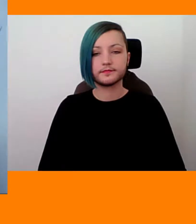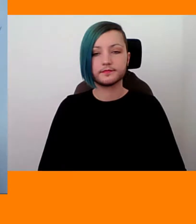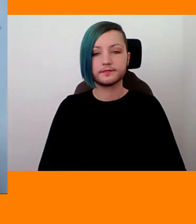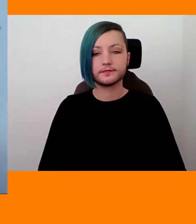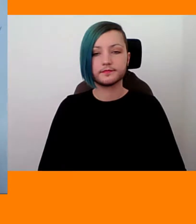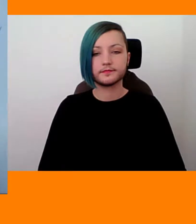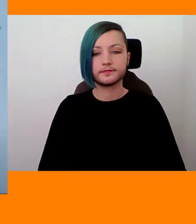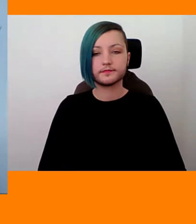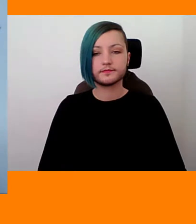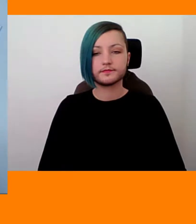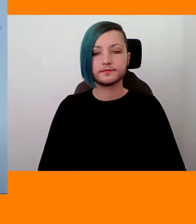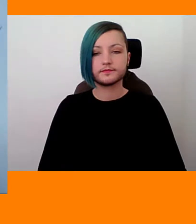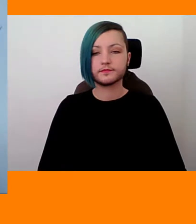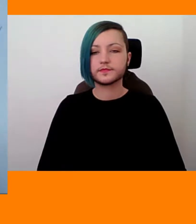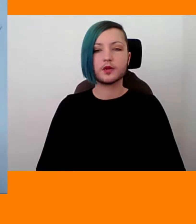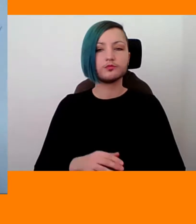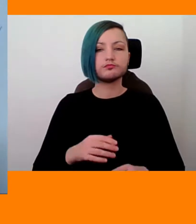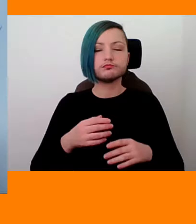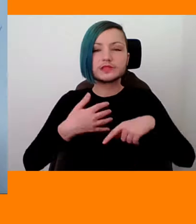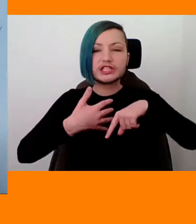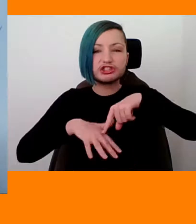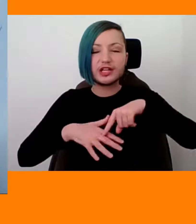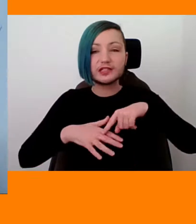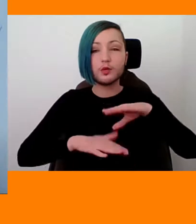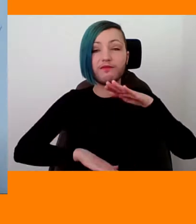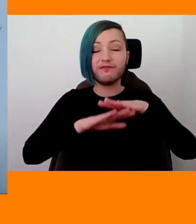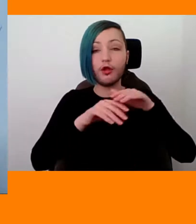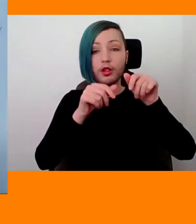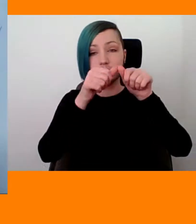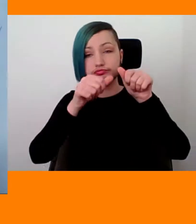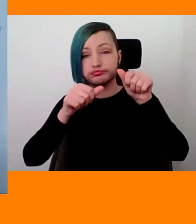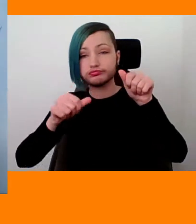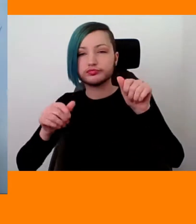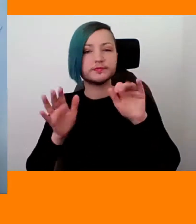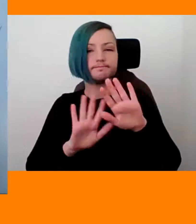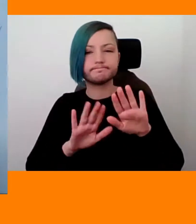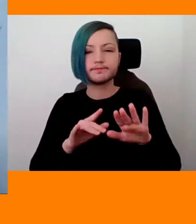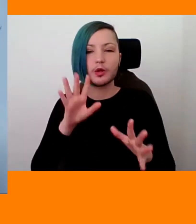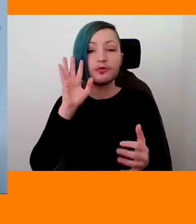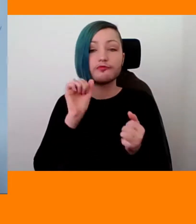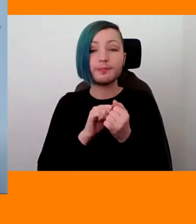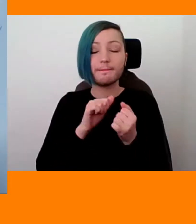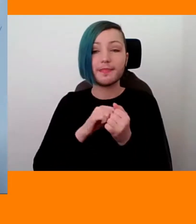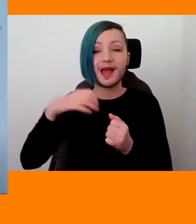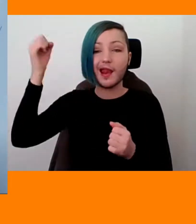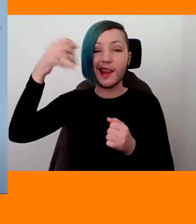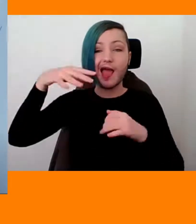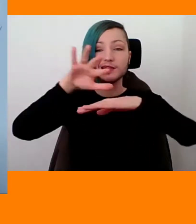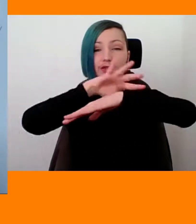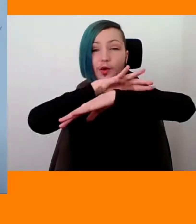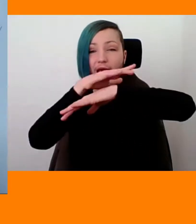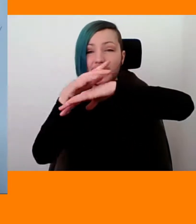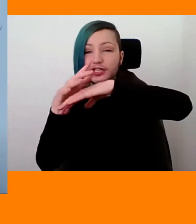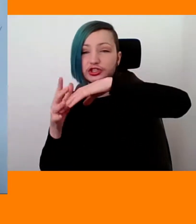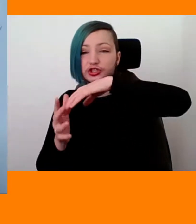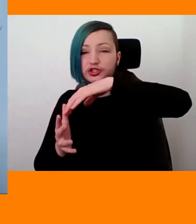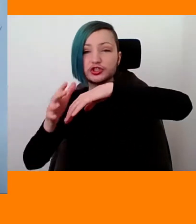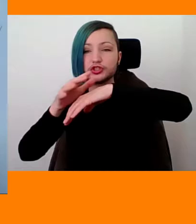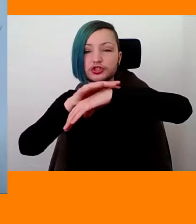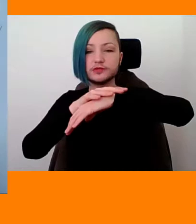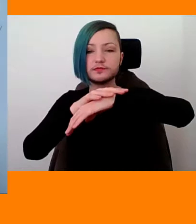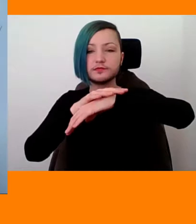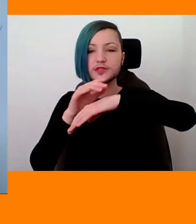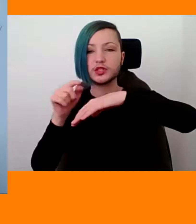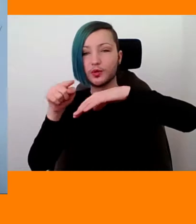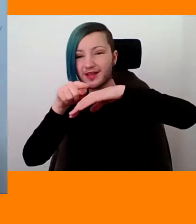You don't want to bring your shadows all the way out, because remember that your highlights are all the way around the edge here. So avoid doing it in